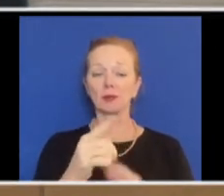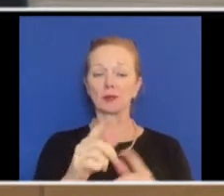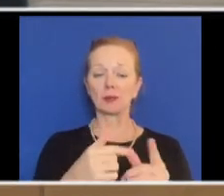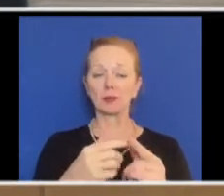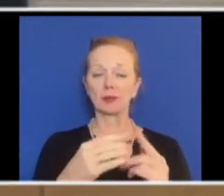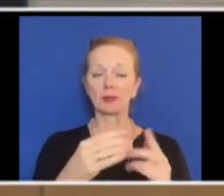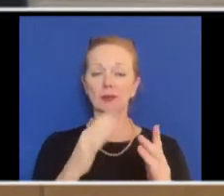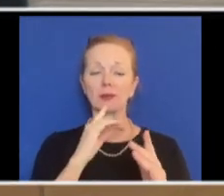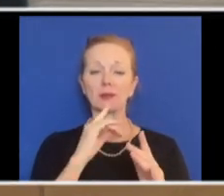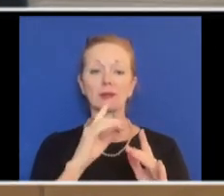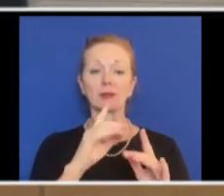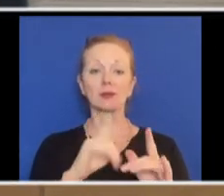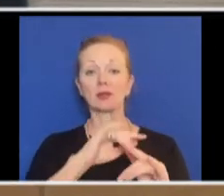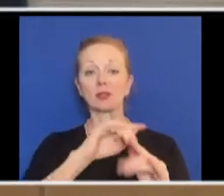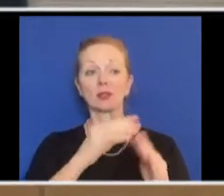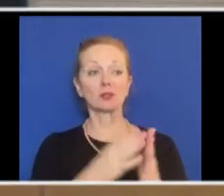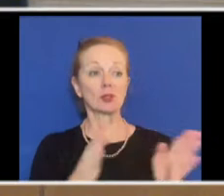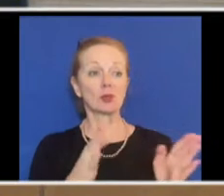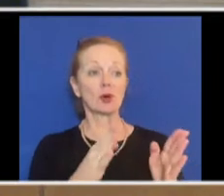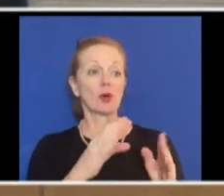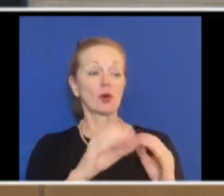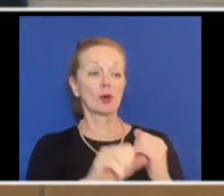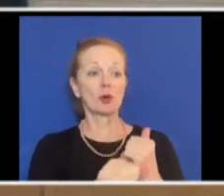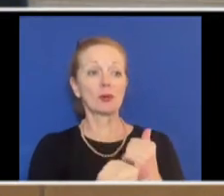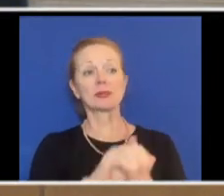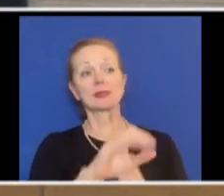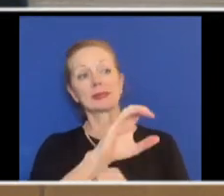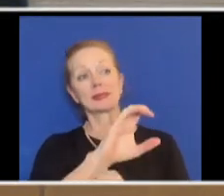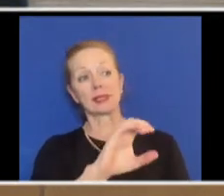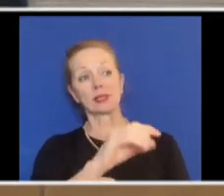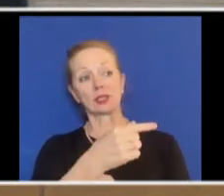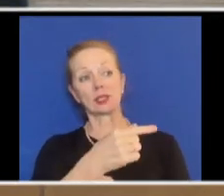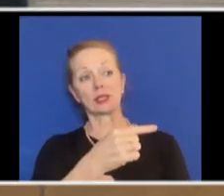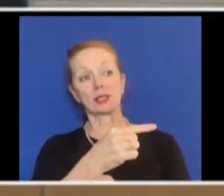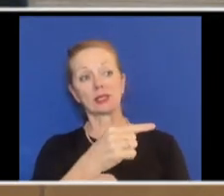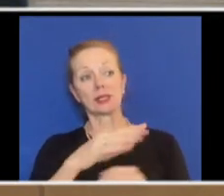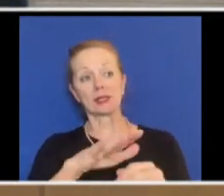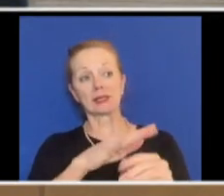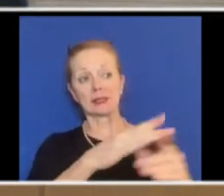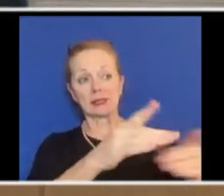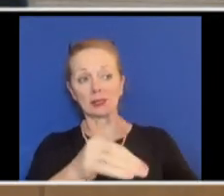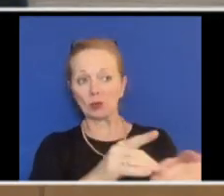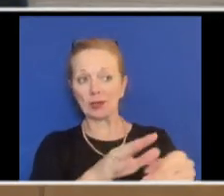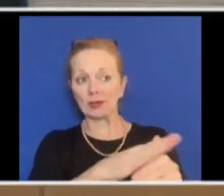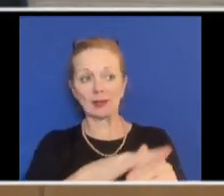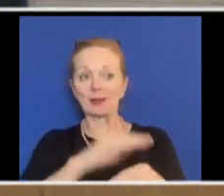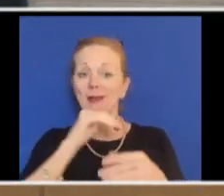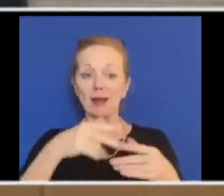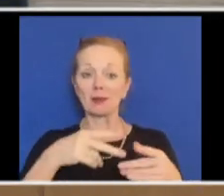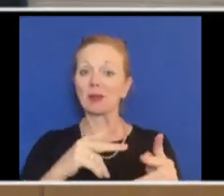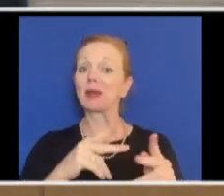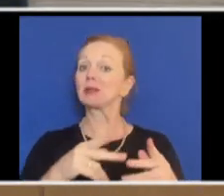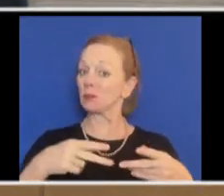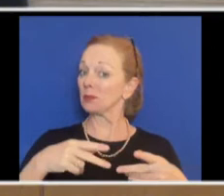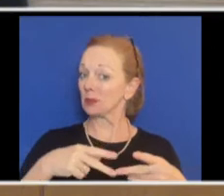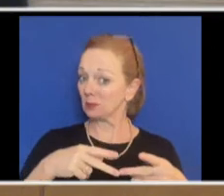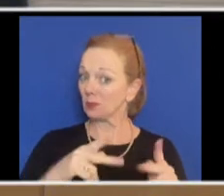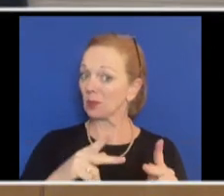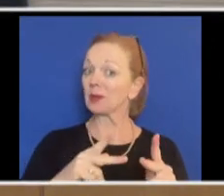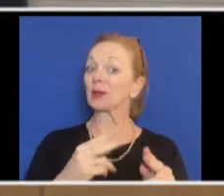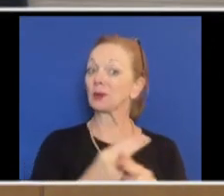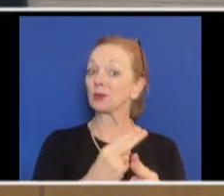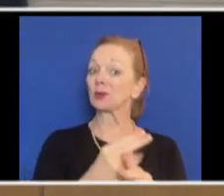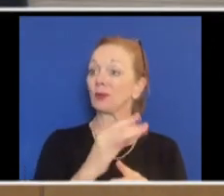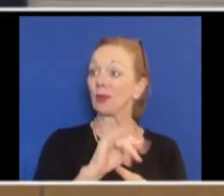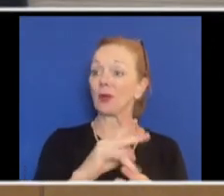that will go to General commercial which is our CG District the CG District does allow uh has permitted uses allotments for both